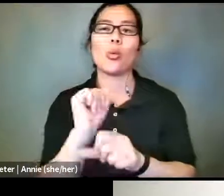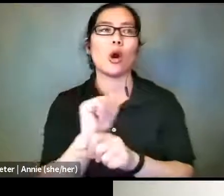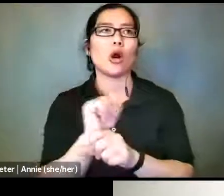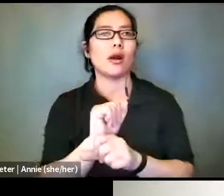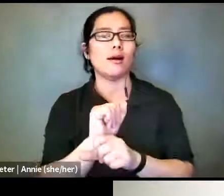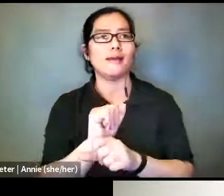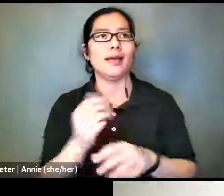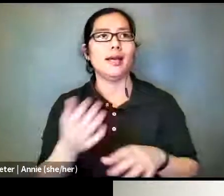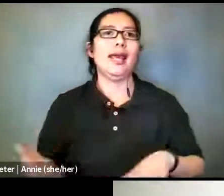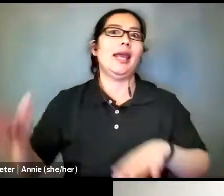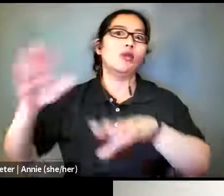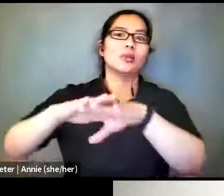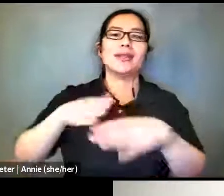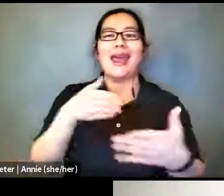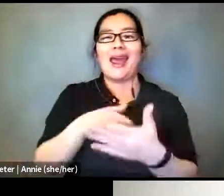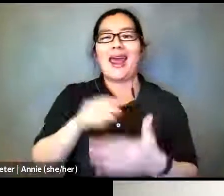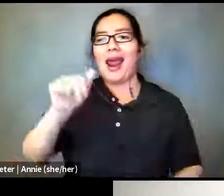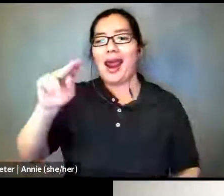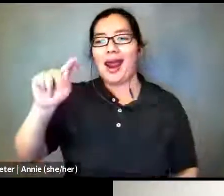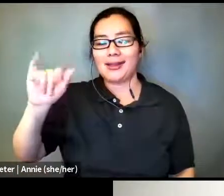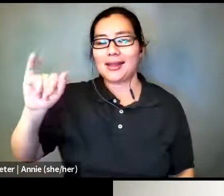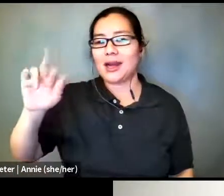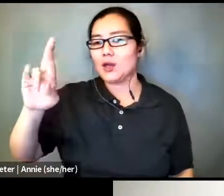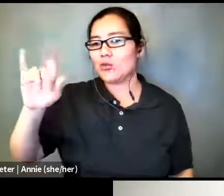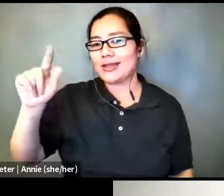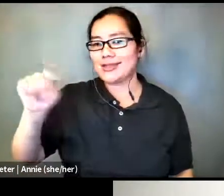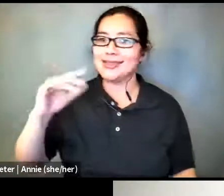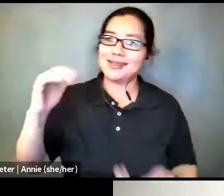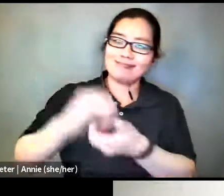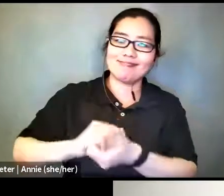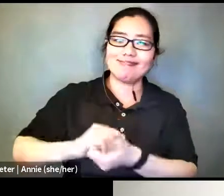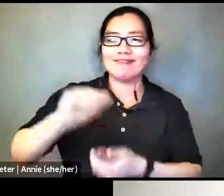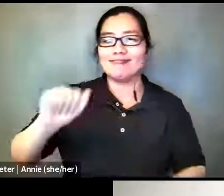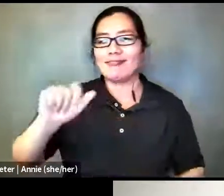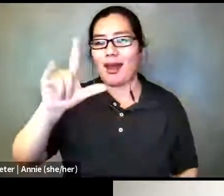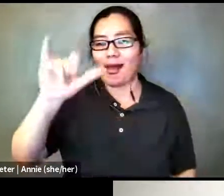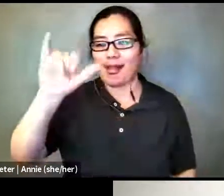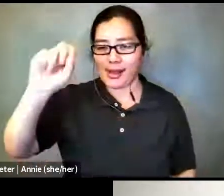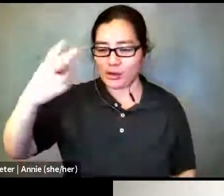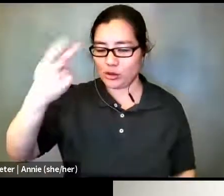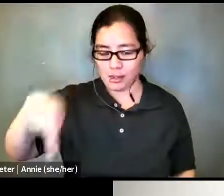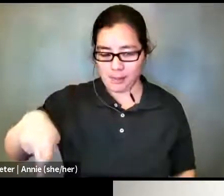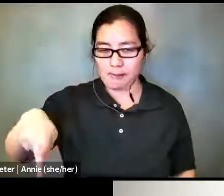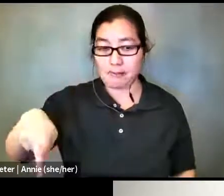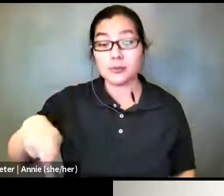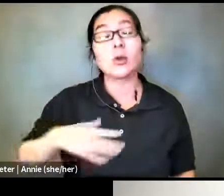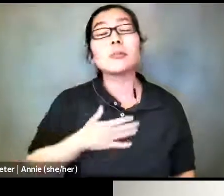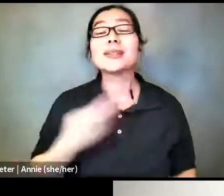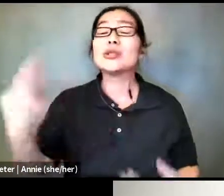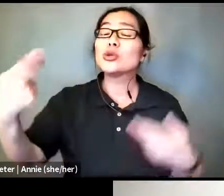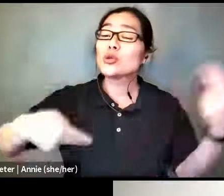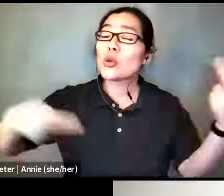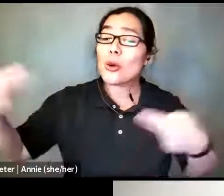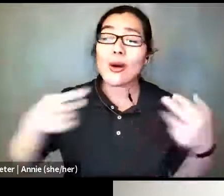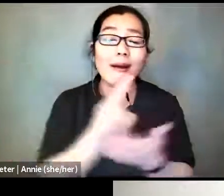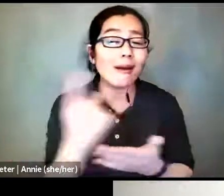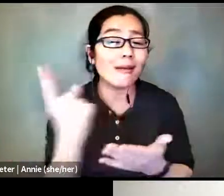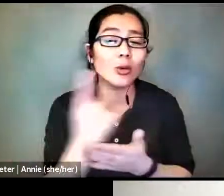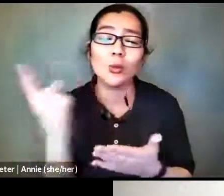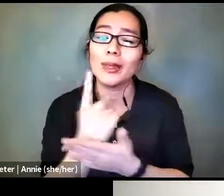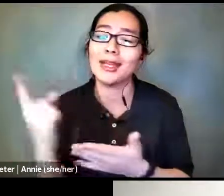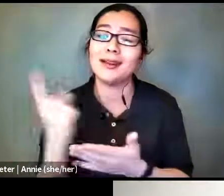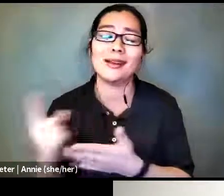And what will you do differently? So join us each week, and please share this with your colleagues. You can find